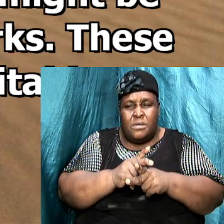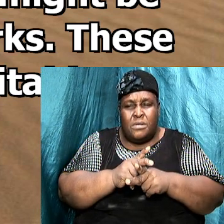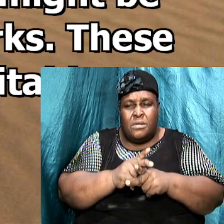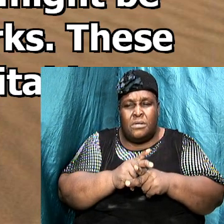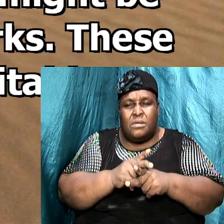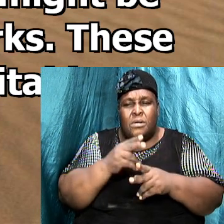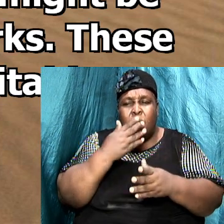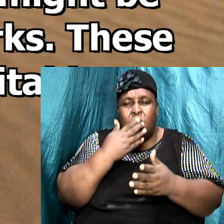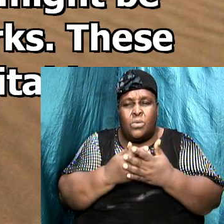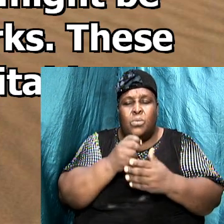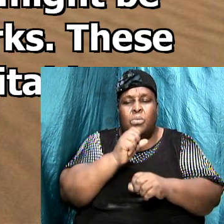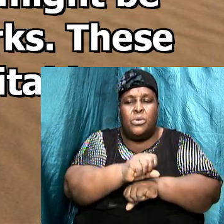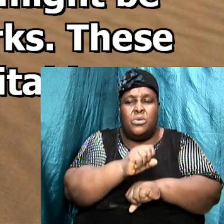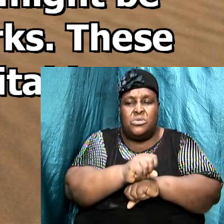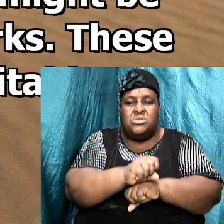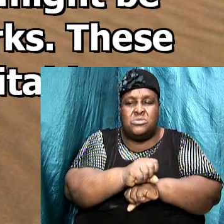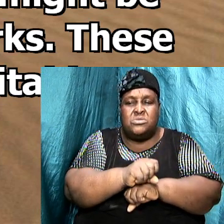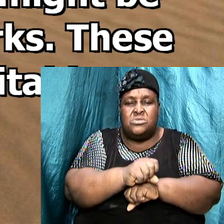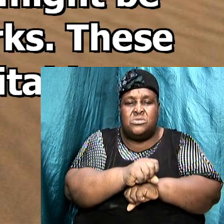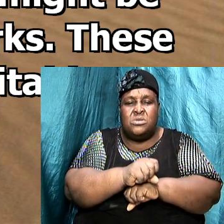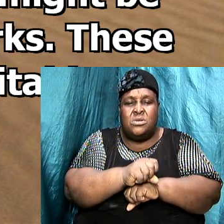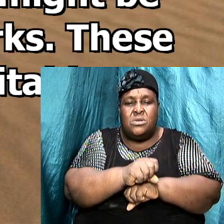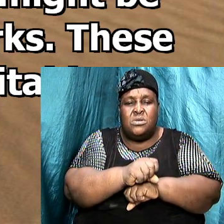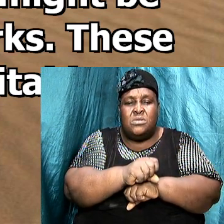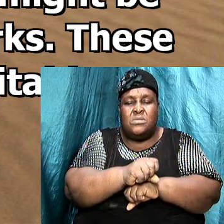to maintain good works.